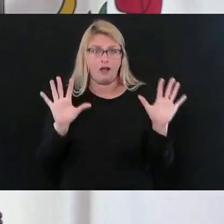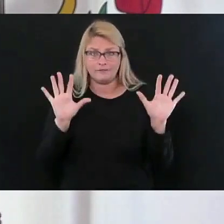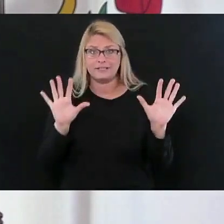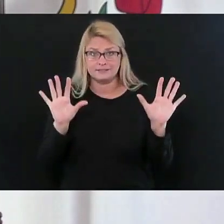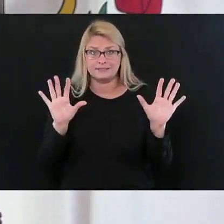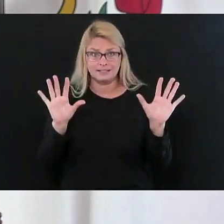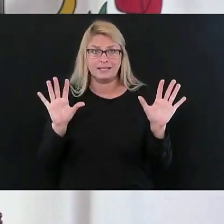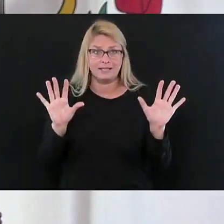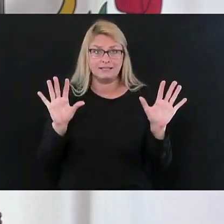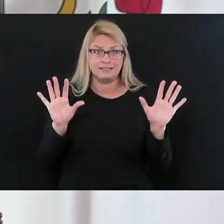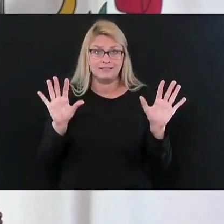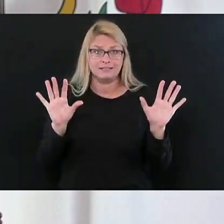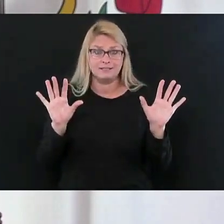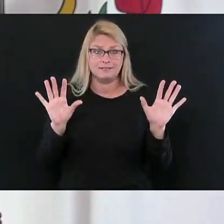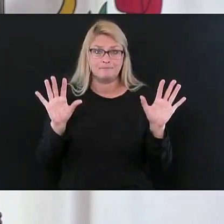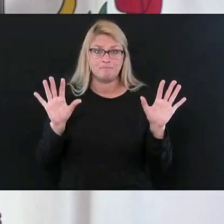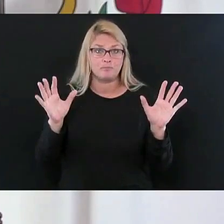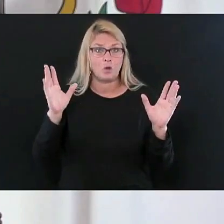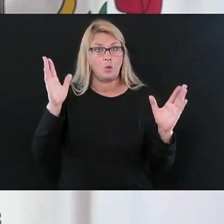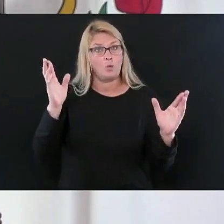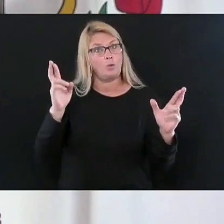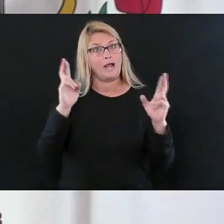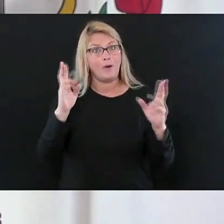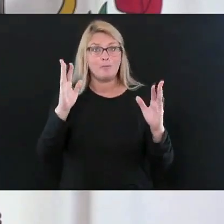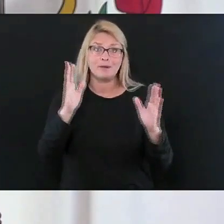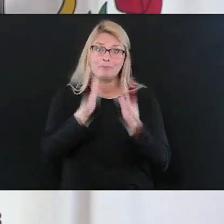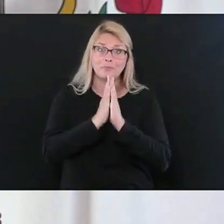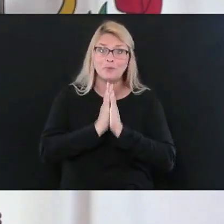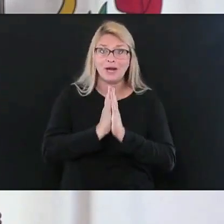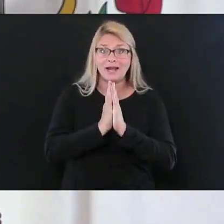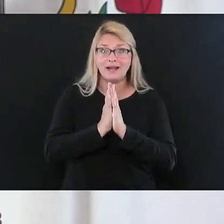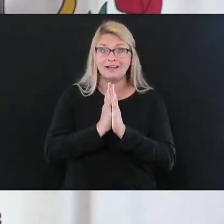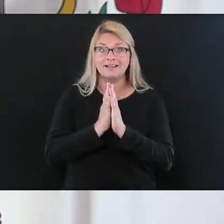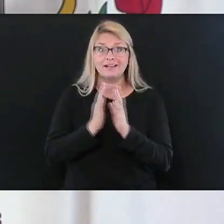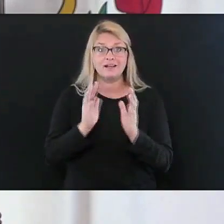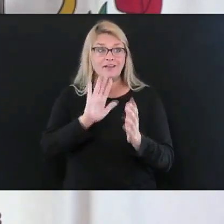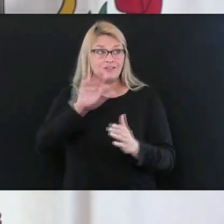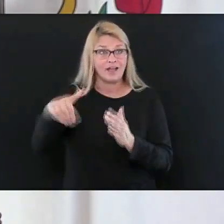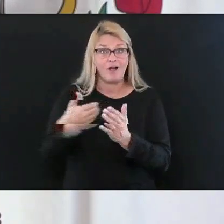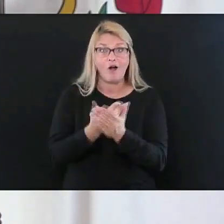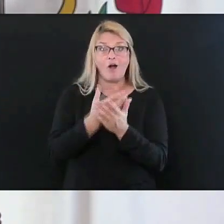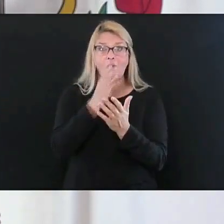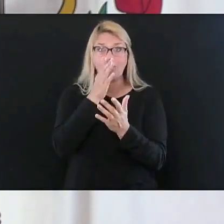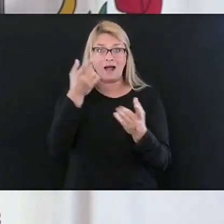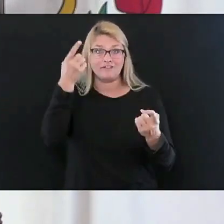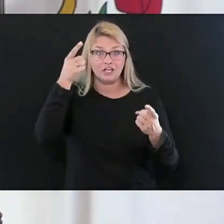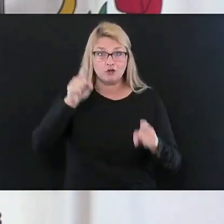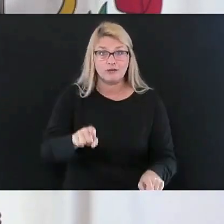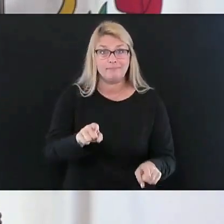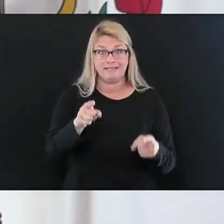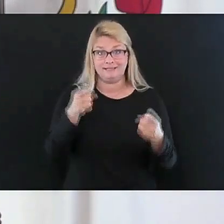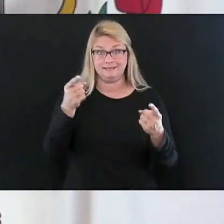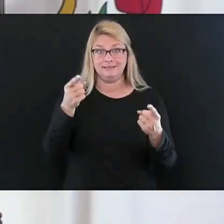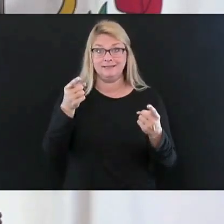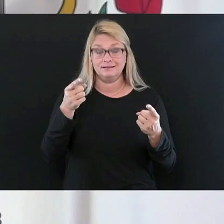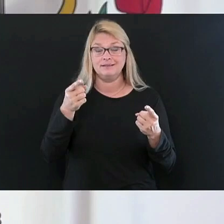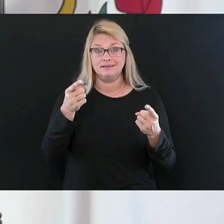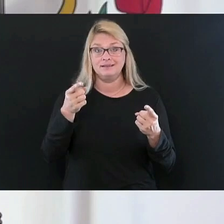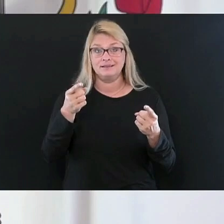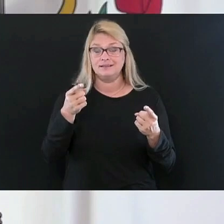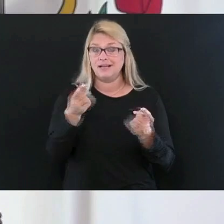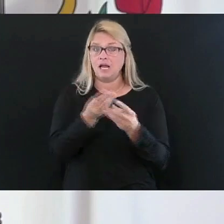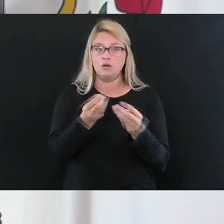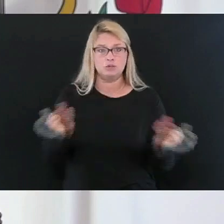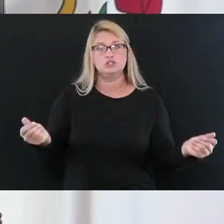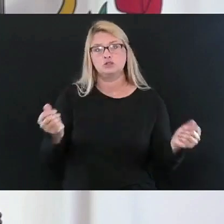right down to it, we hope and pray that everybody's going to just use their good sense and come to a amenable